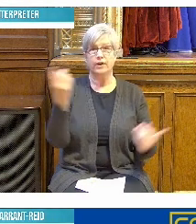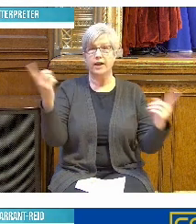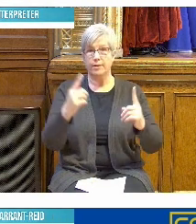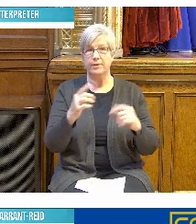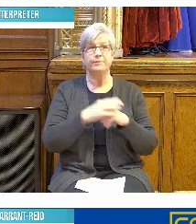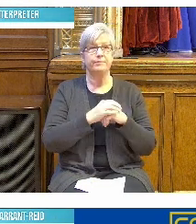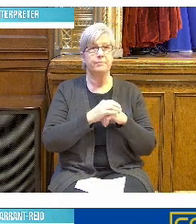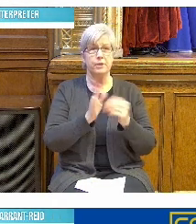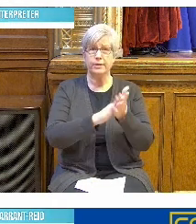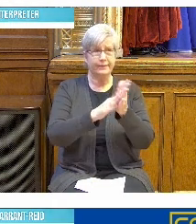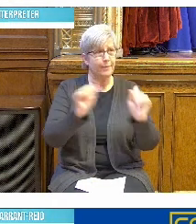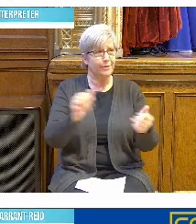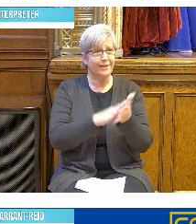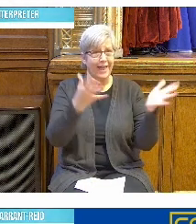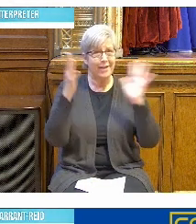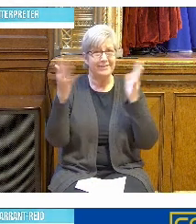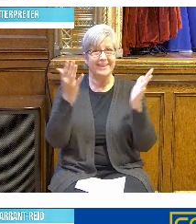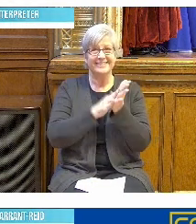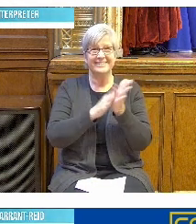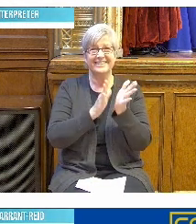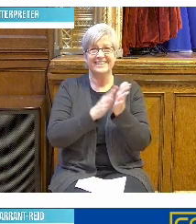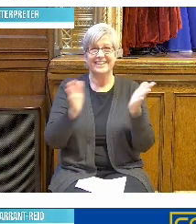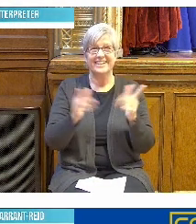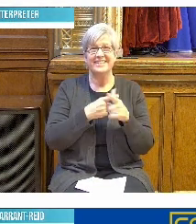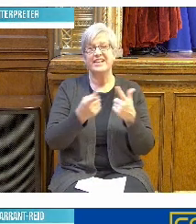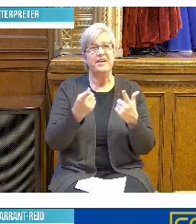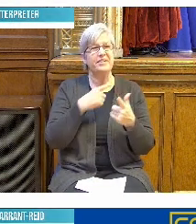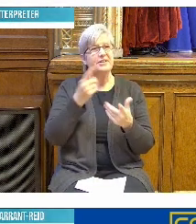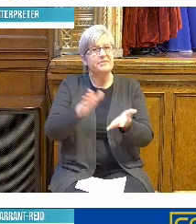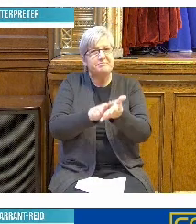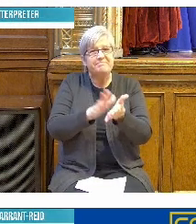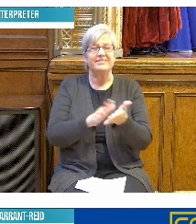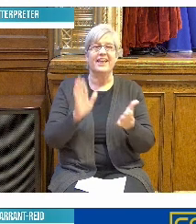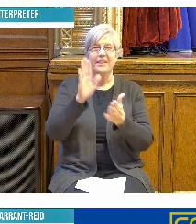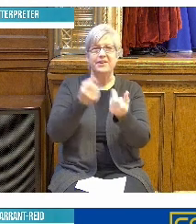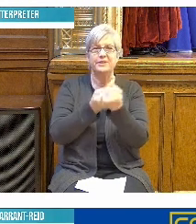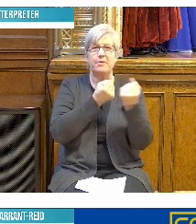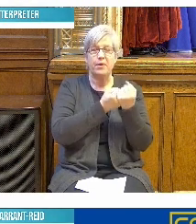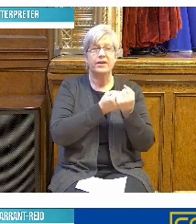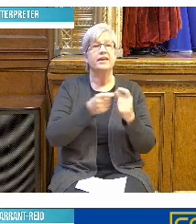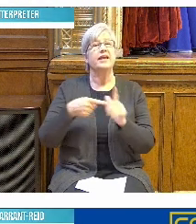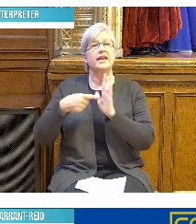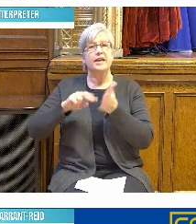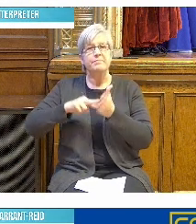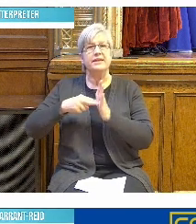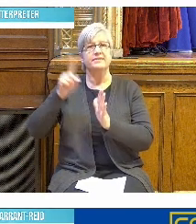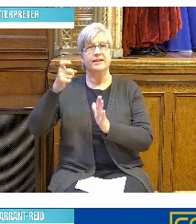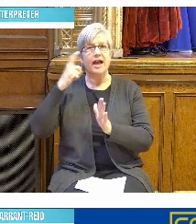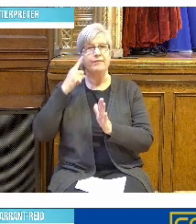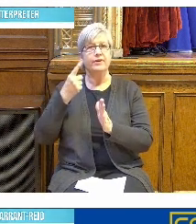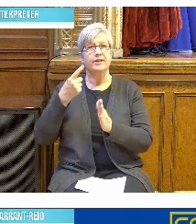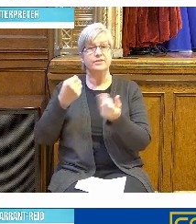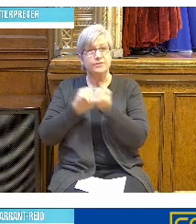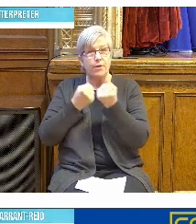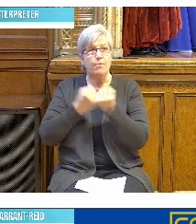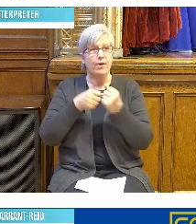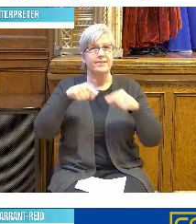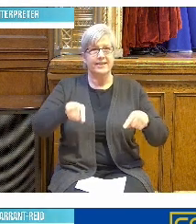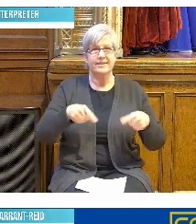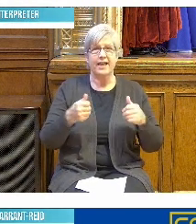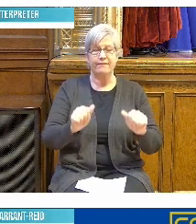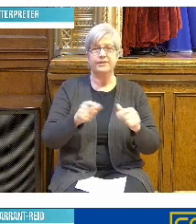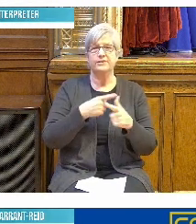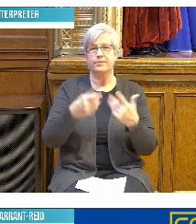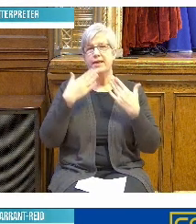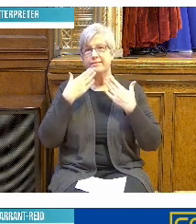Yeah, I can clap. Yeah, for we it. can clap. This acknowledges the support of our governor, Kathy Hochul, so we are